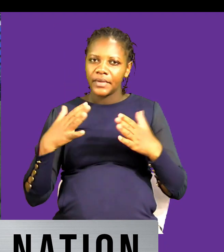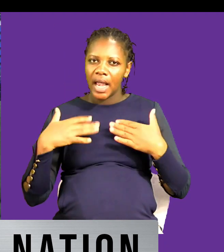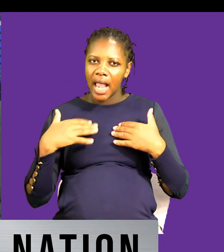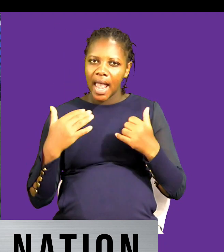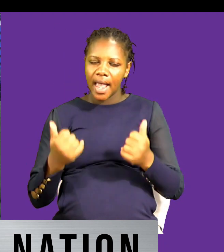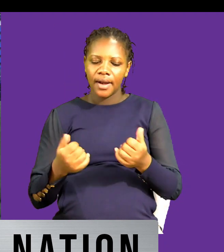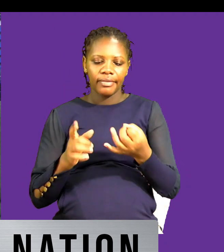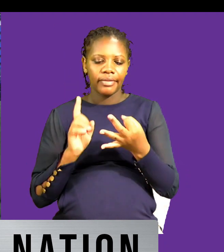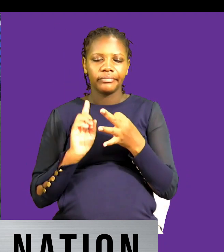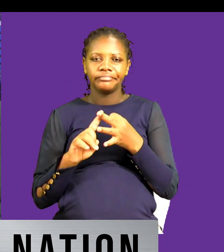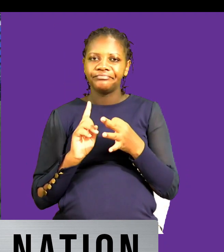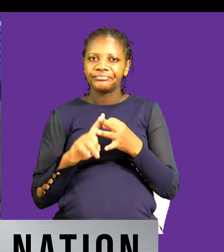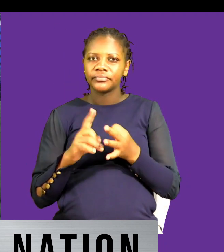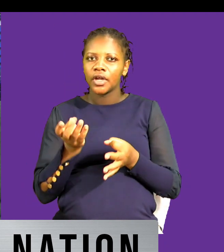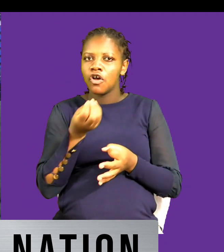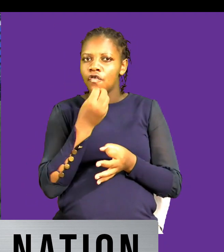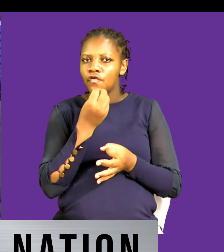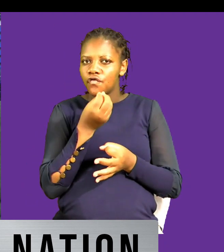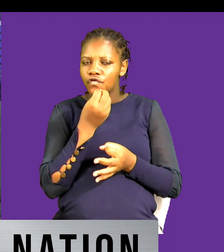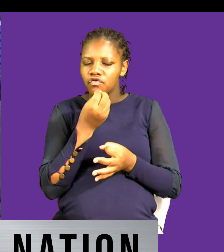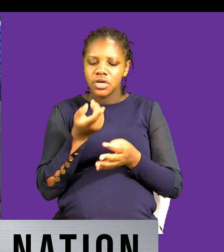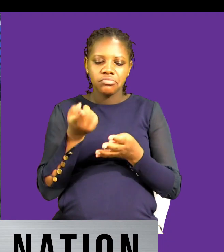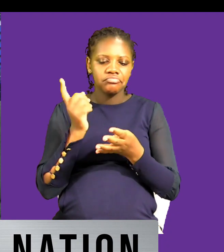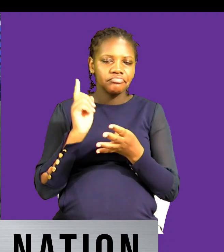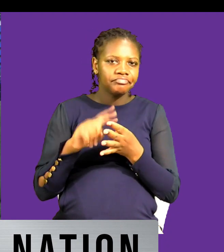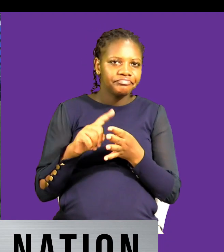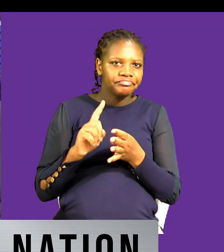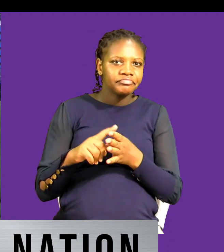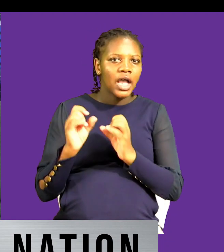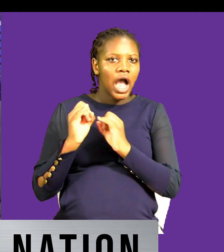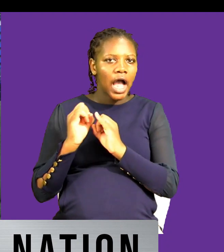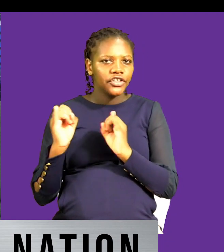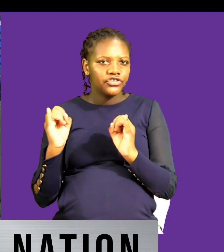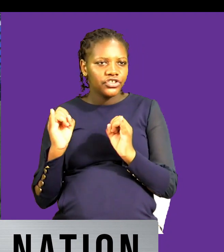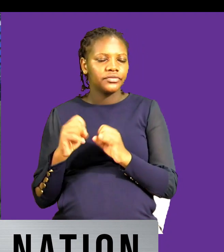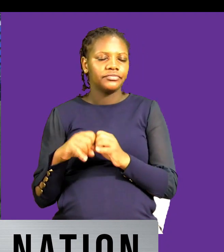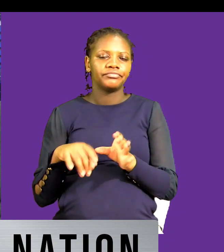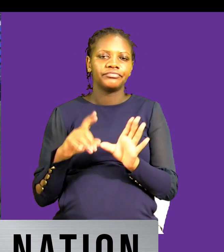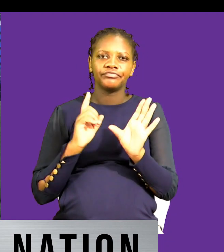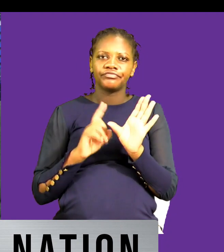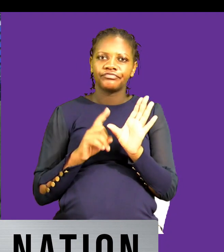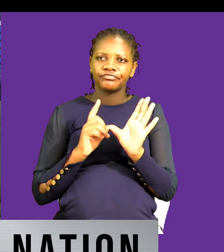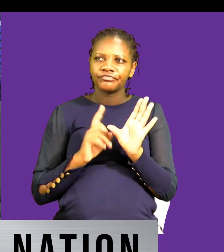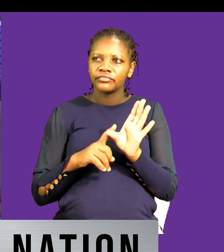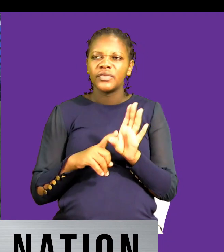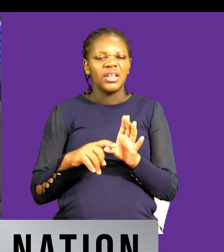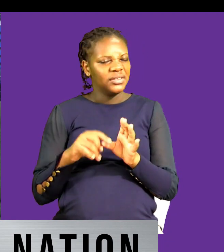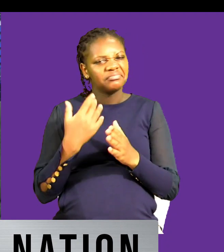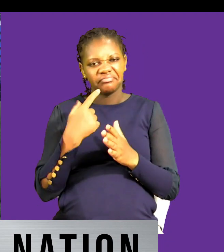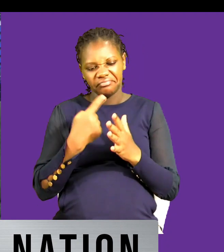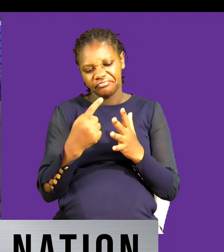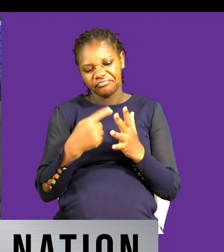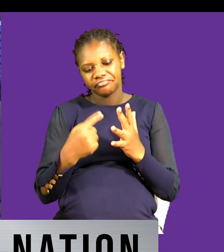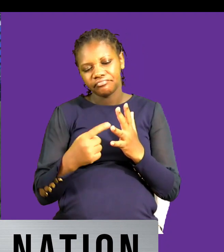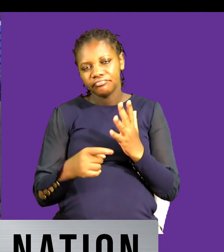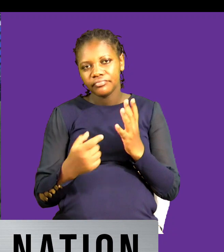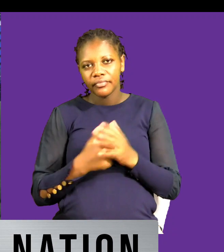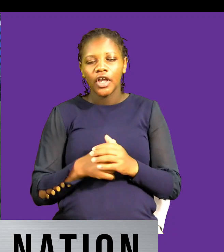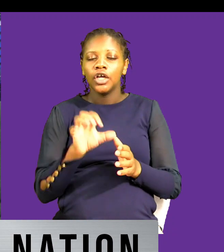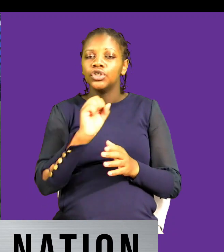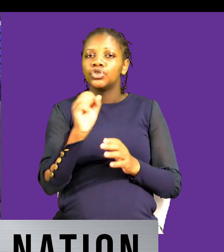things are food and sanitation. Some of these things are those kind of issues. So we are saying that